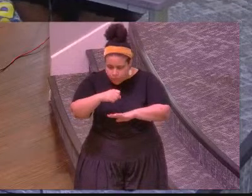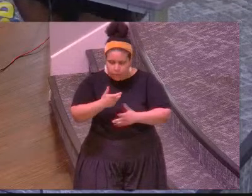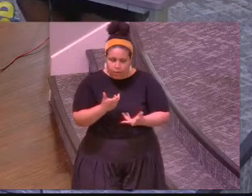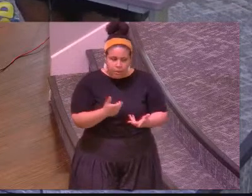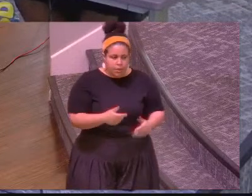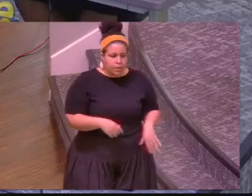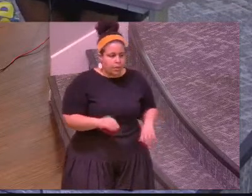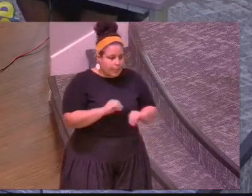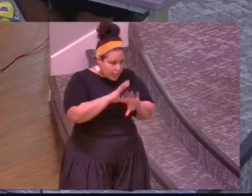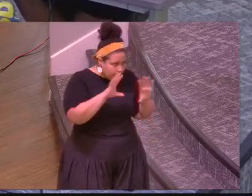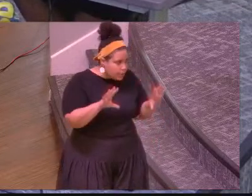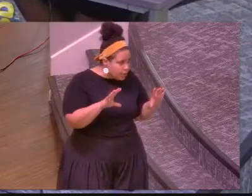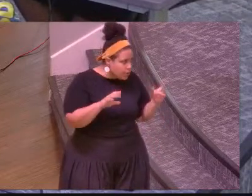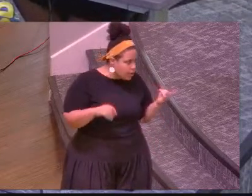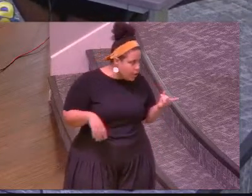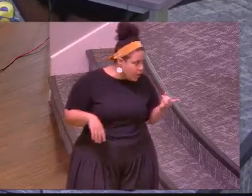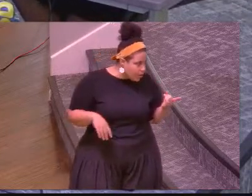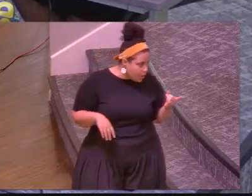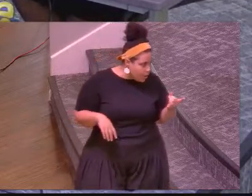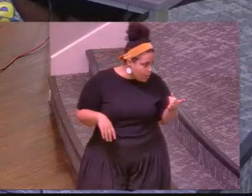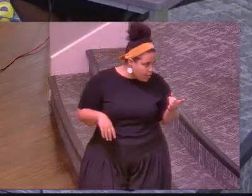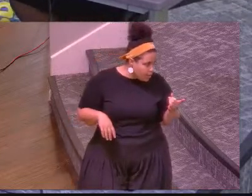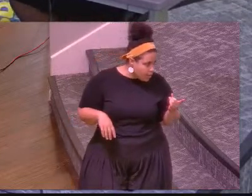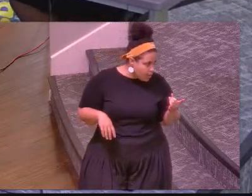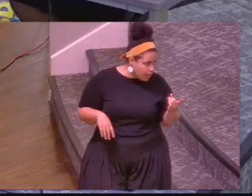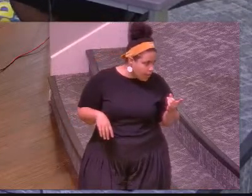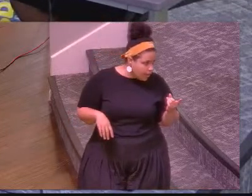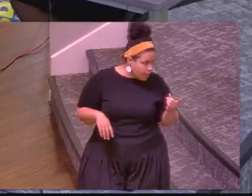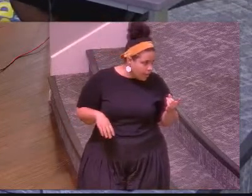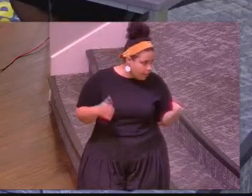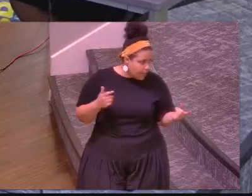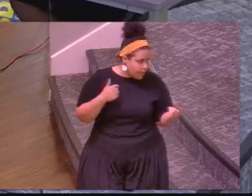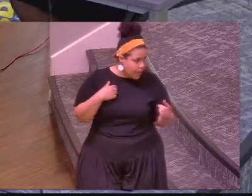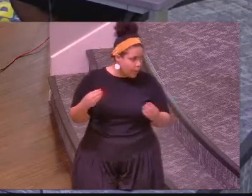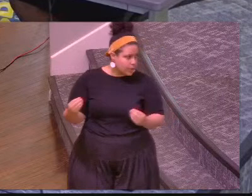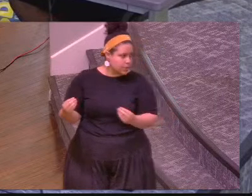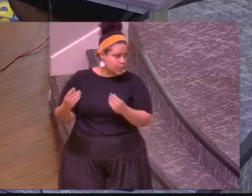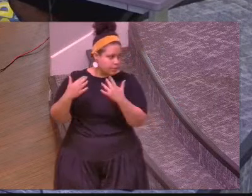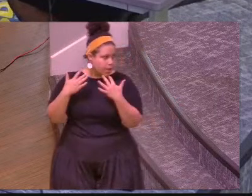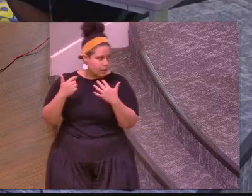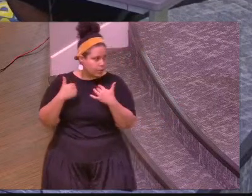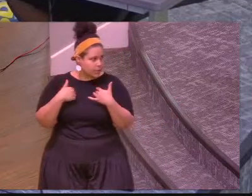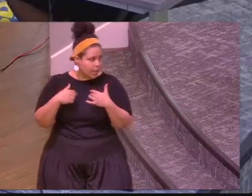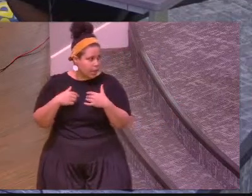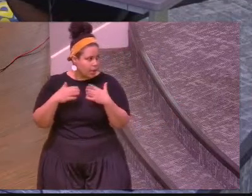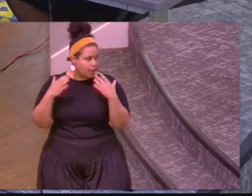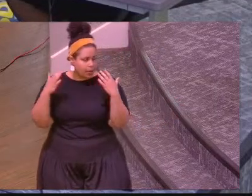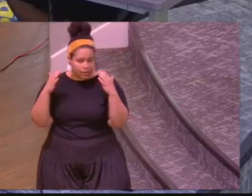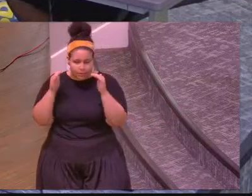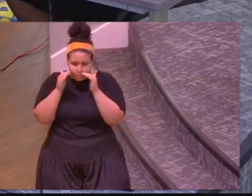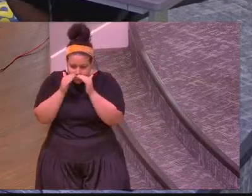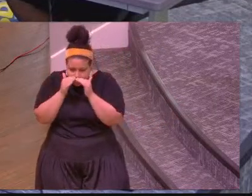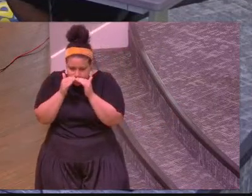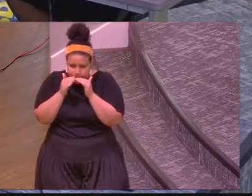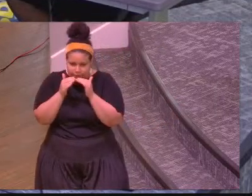I have a mask because I might have been exposed, but I will keep my breath.